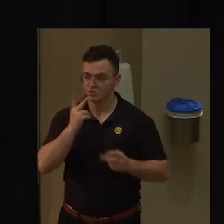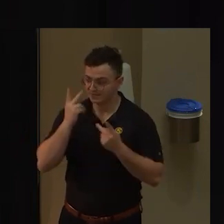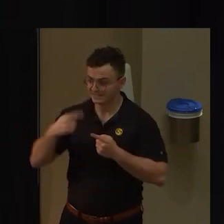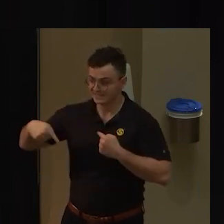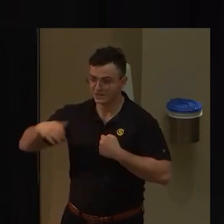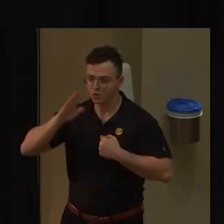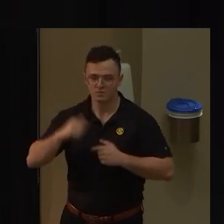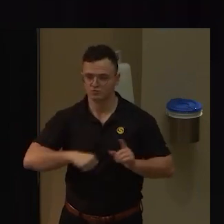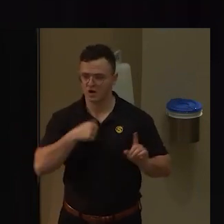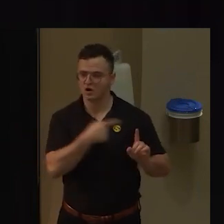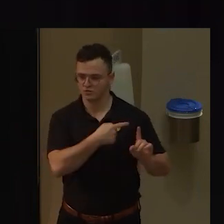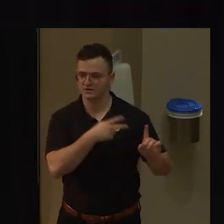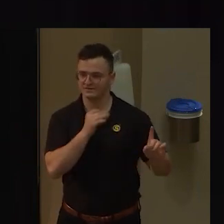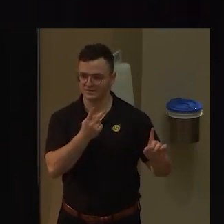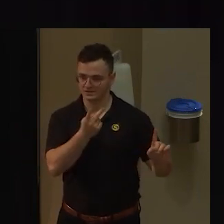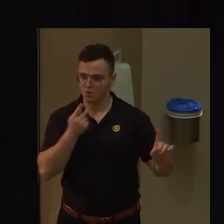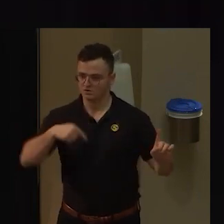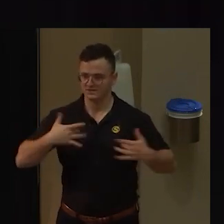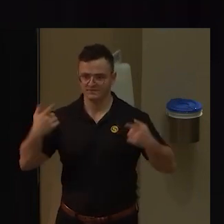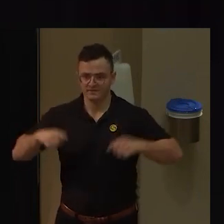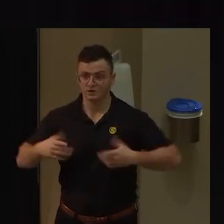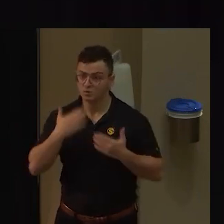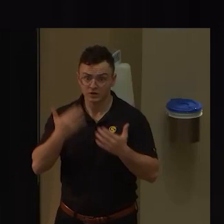to finish with music this event. So